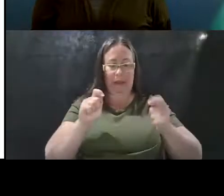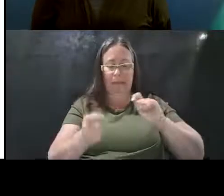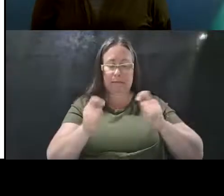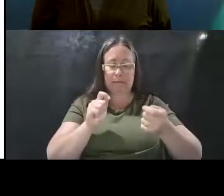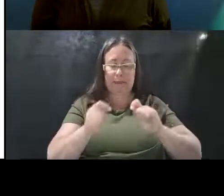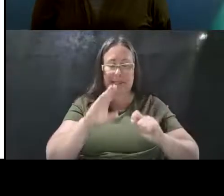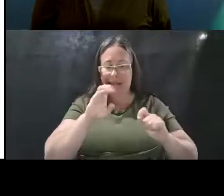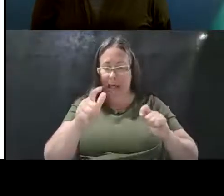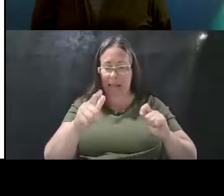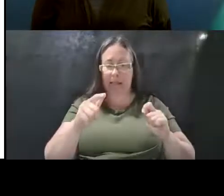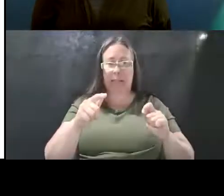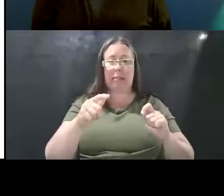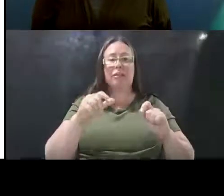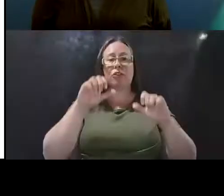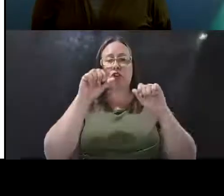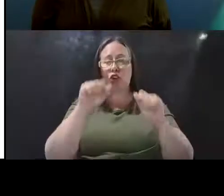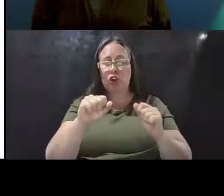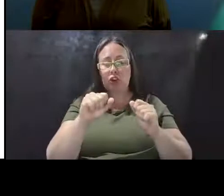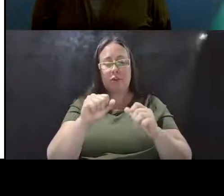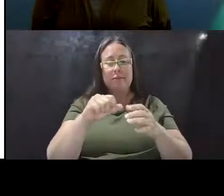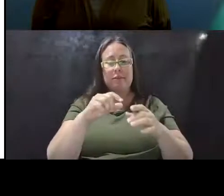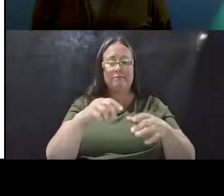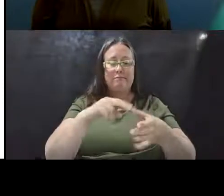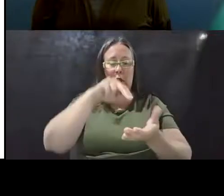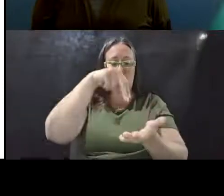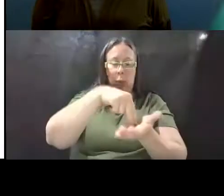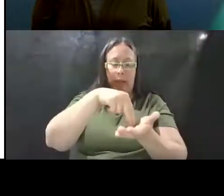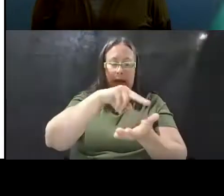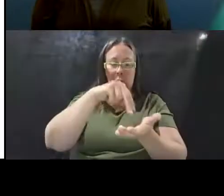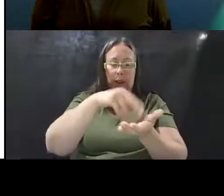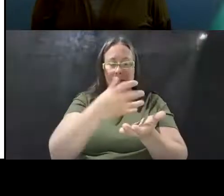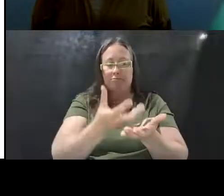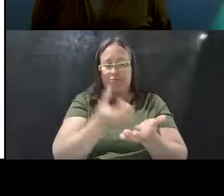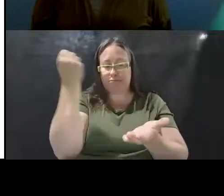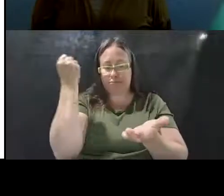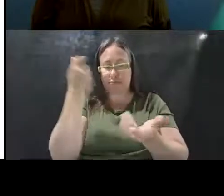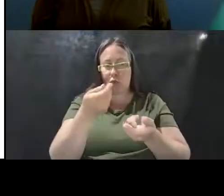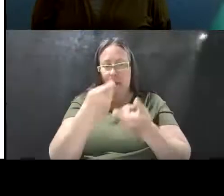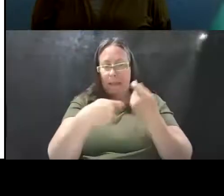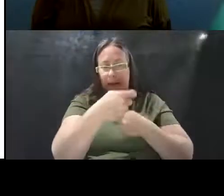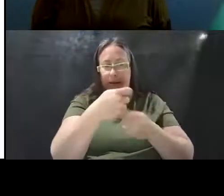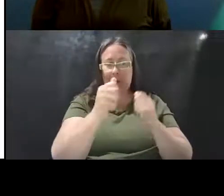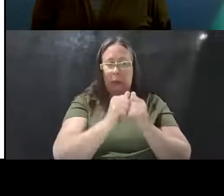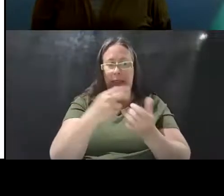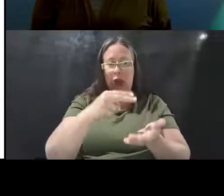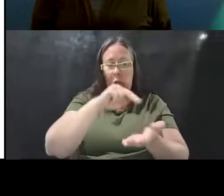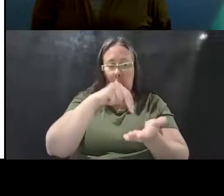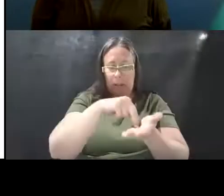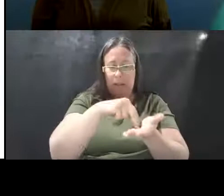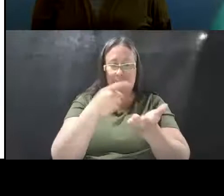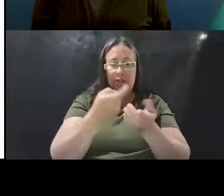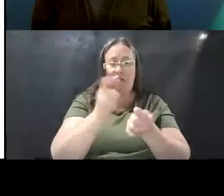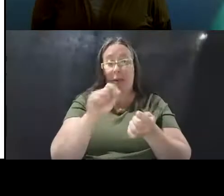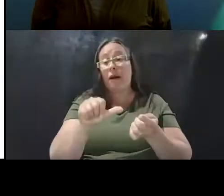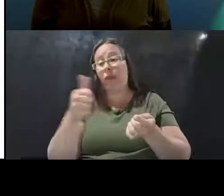easily remove the nucleus from an oocyte and replace it with the nucleus from another